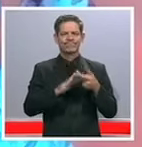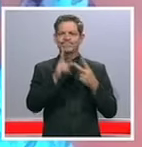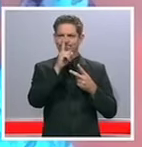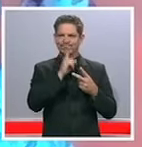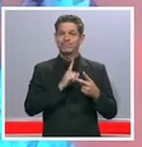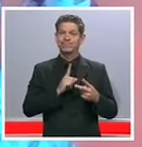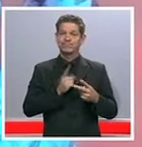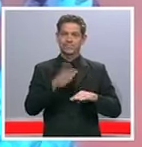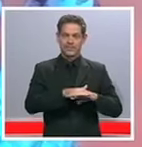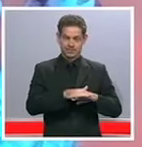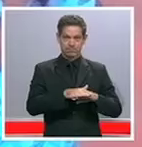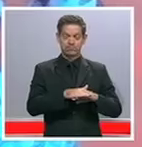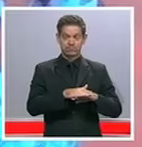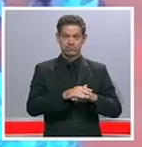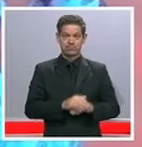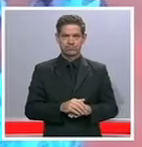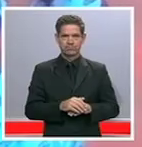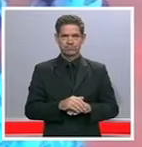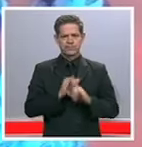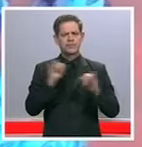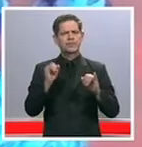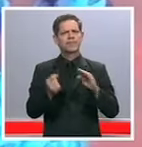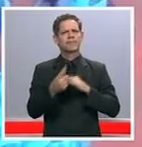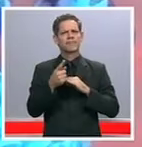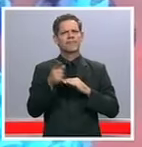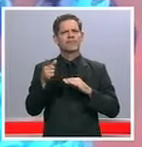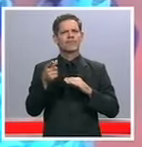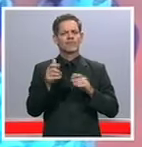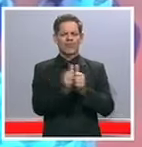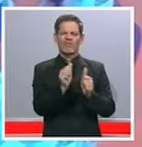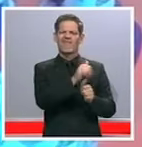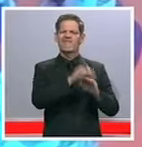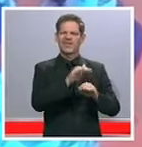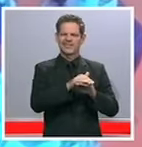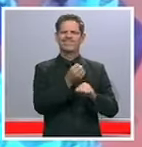silent forever after a tragic accident while playing with others.